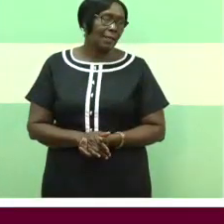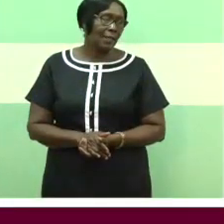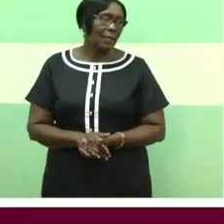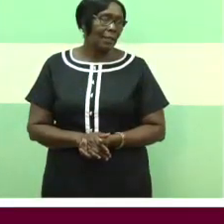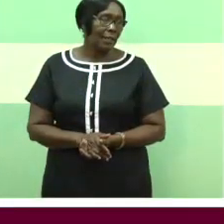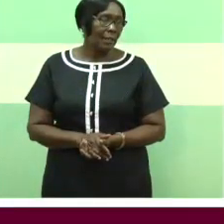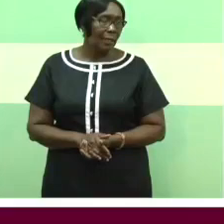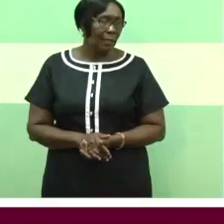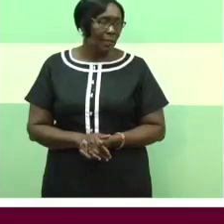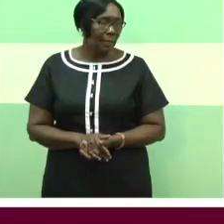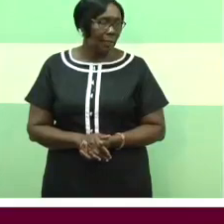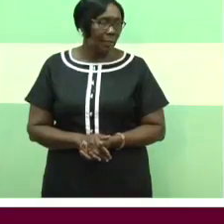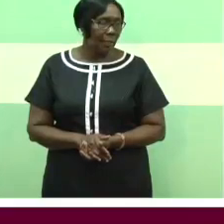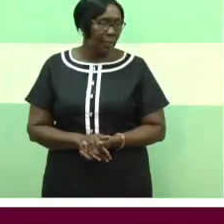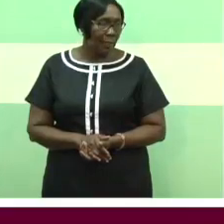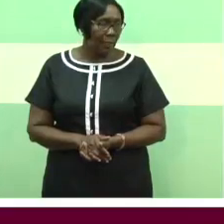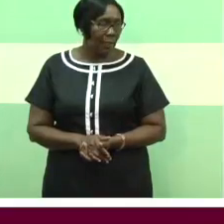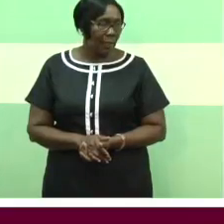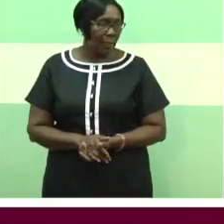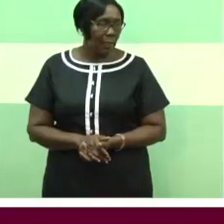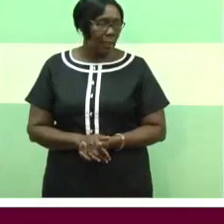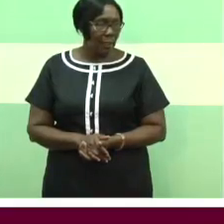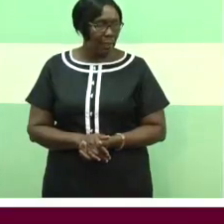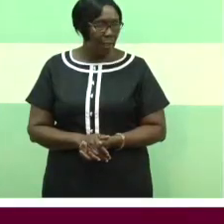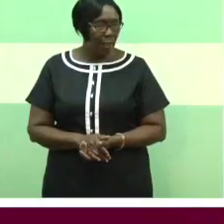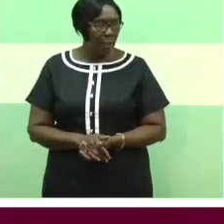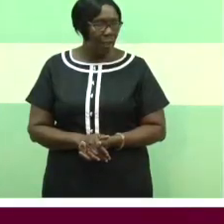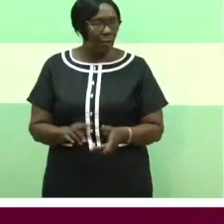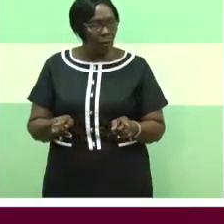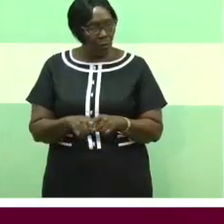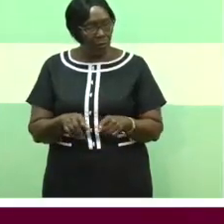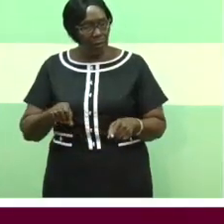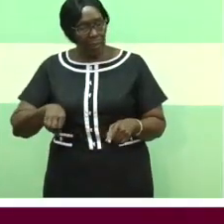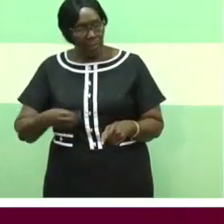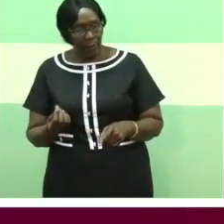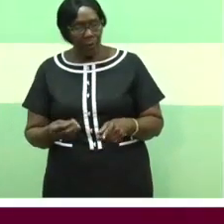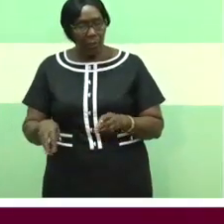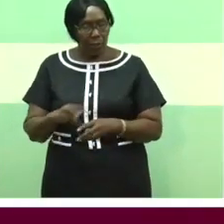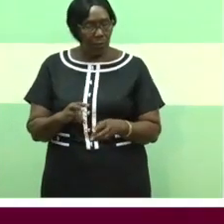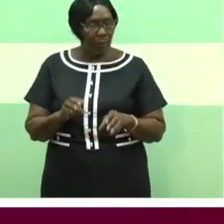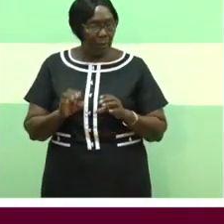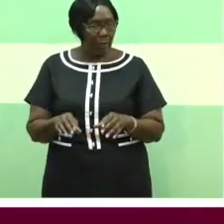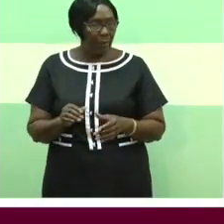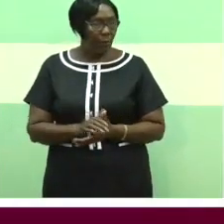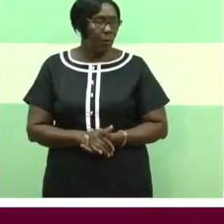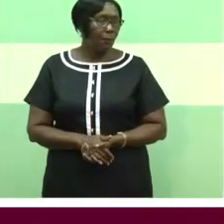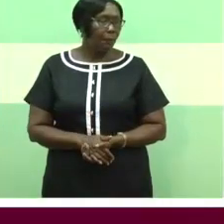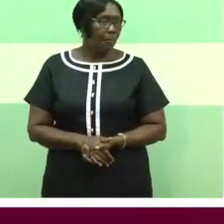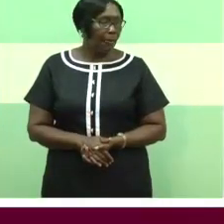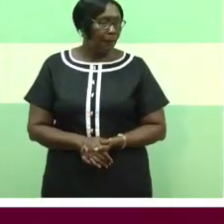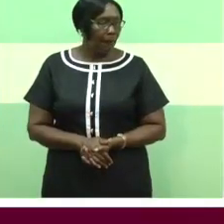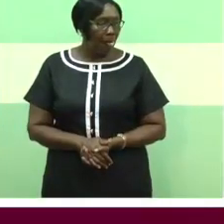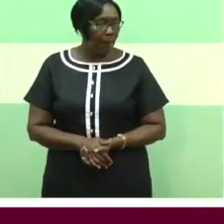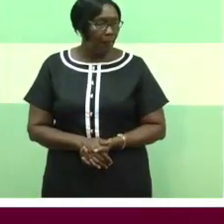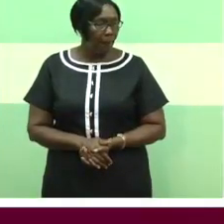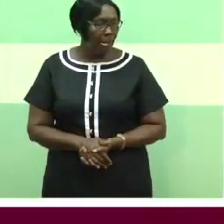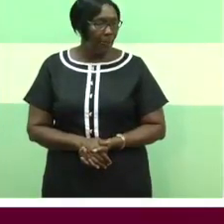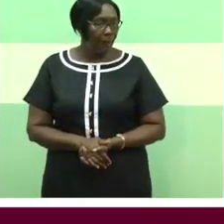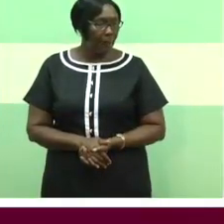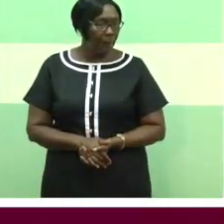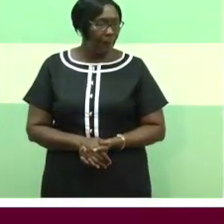right, so we have the first then board here. So this is also another little way that we can do it. So we're going to get started.